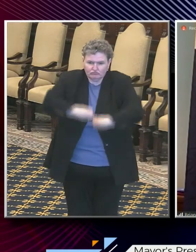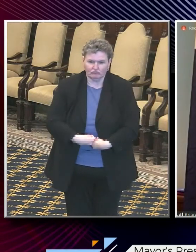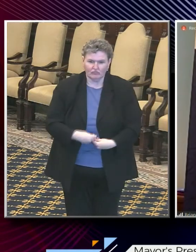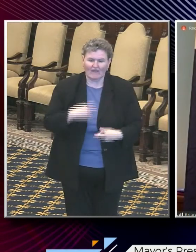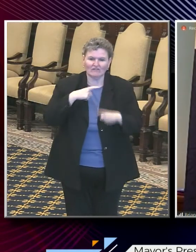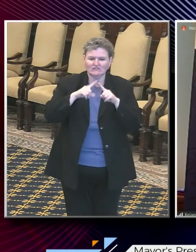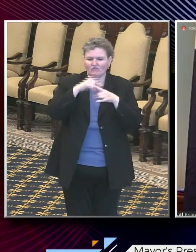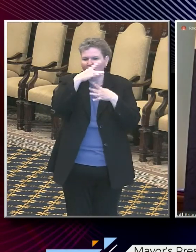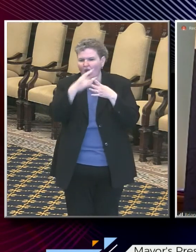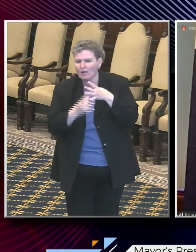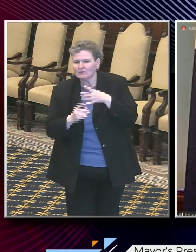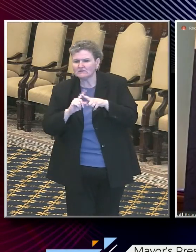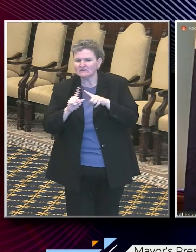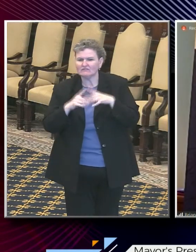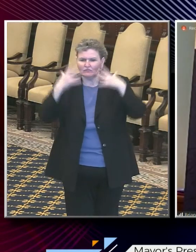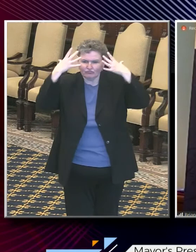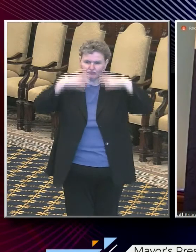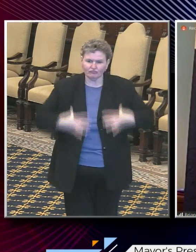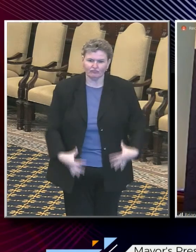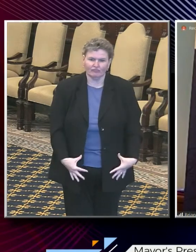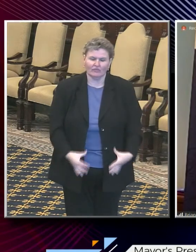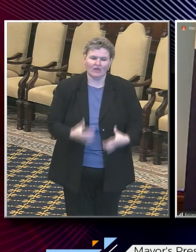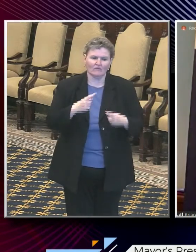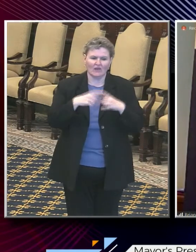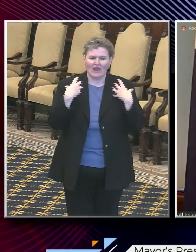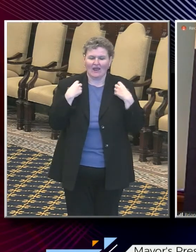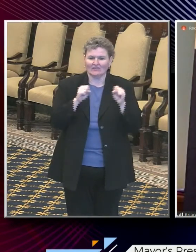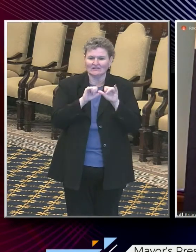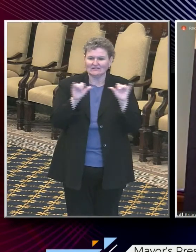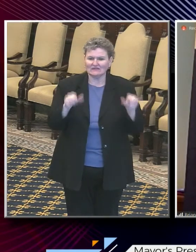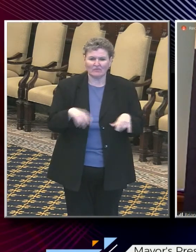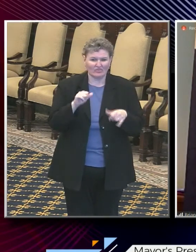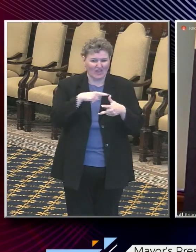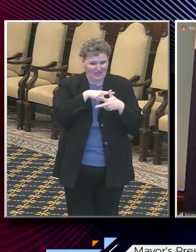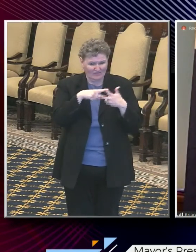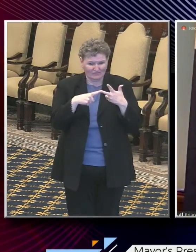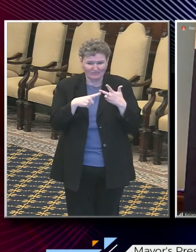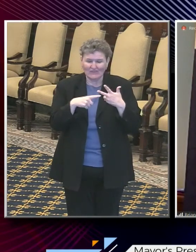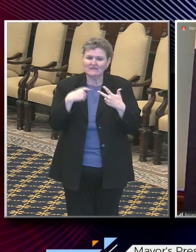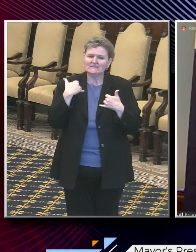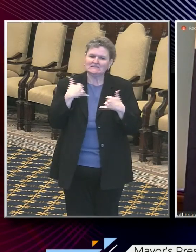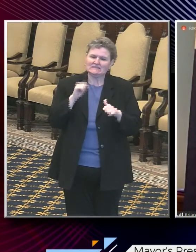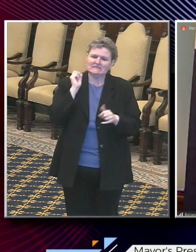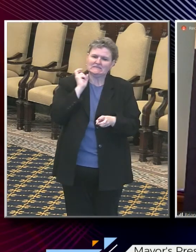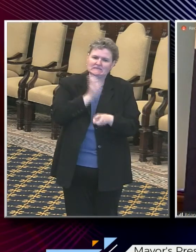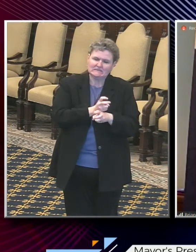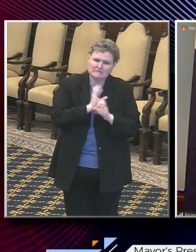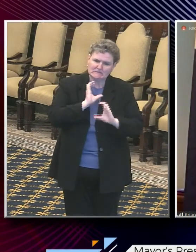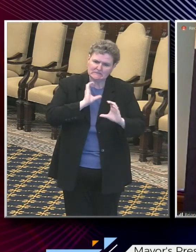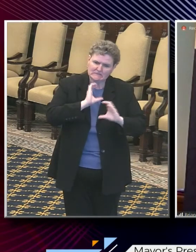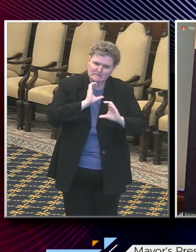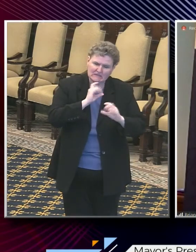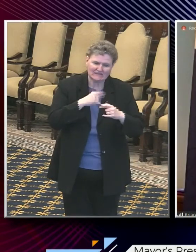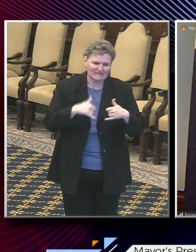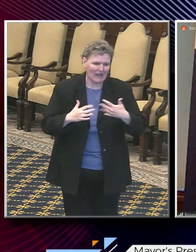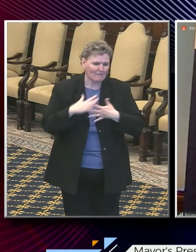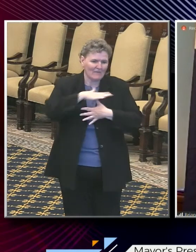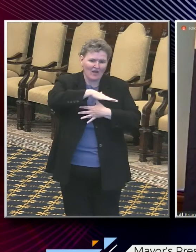infection. We'll have more specific advice as we get closer to that, as we've given advice just before Easter, but it's not too early to start saying that